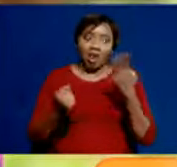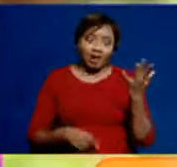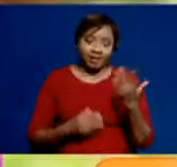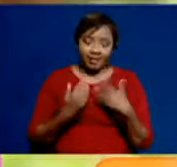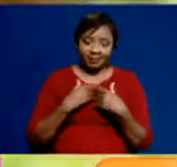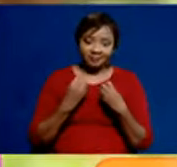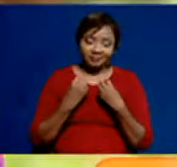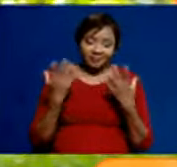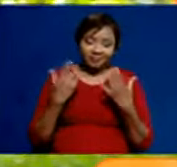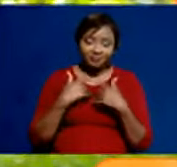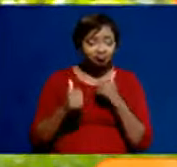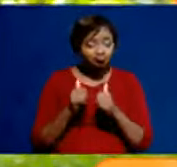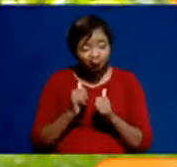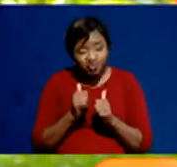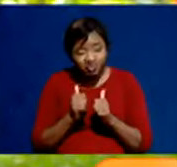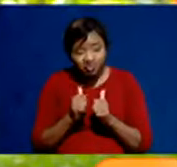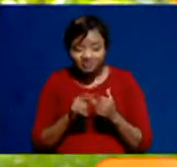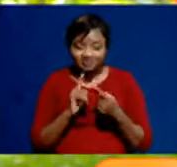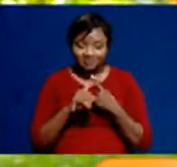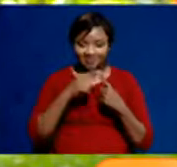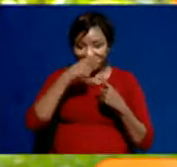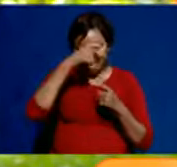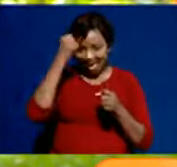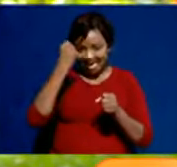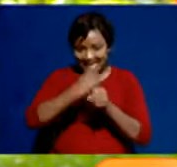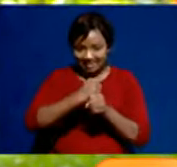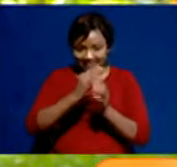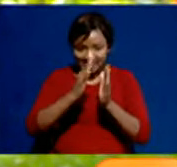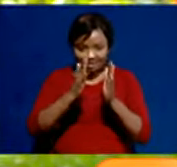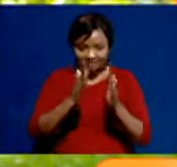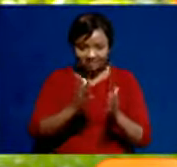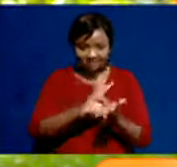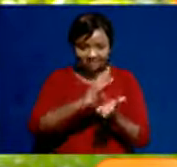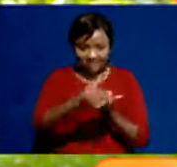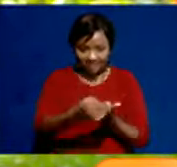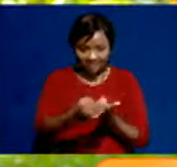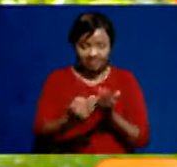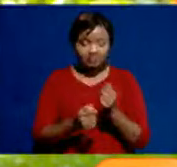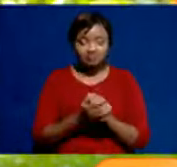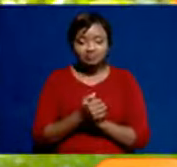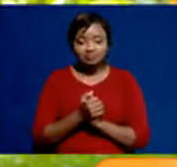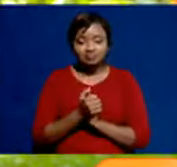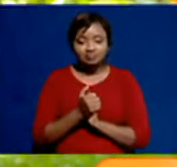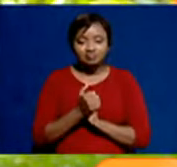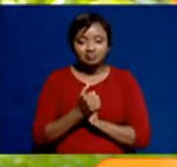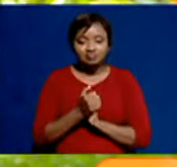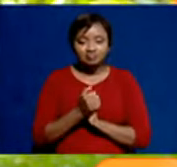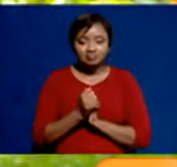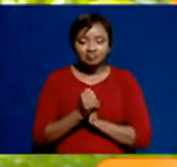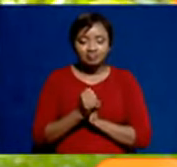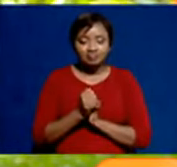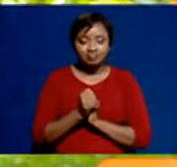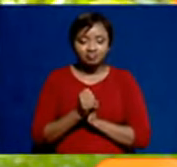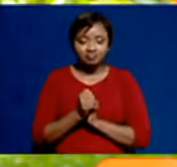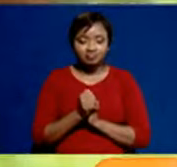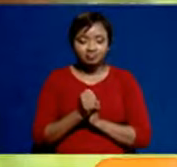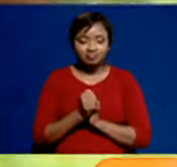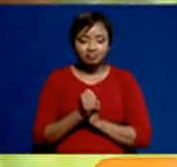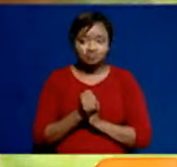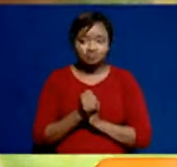Well, there's the Hustler Fund that the government has actually just marked 1 year at the start of